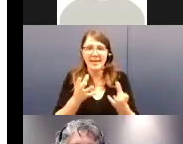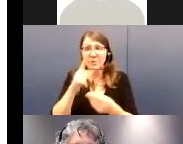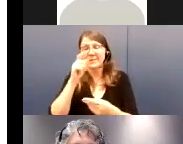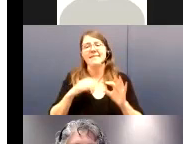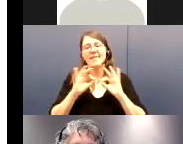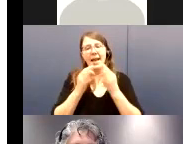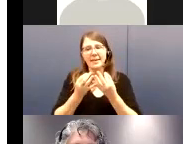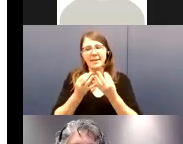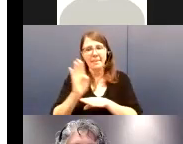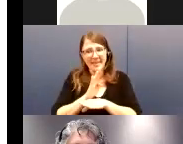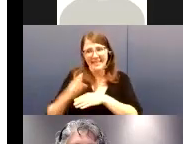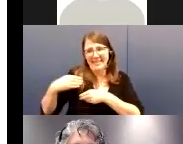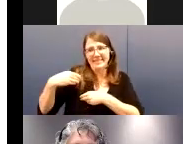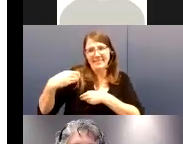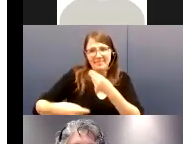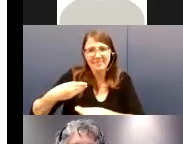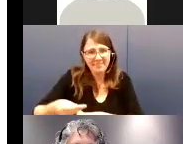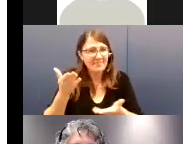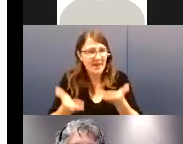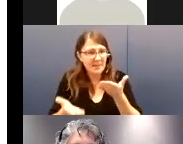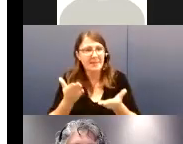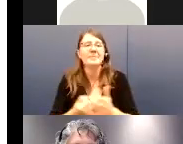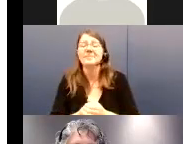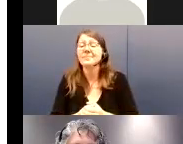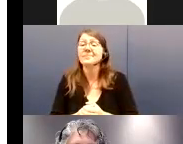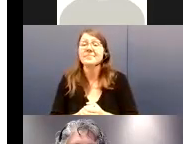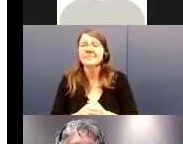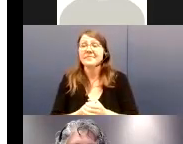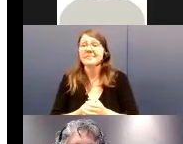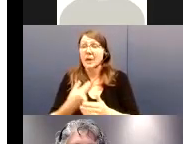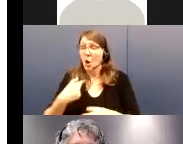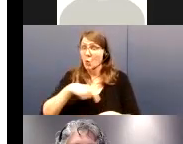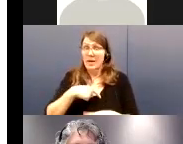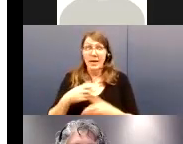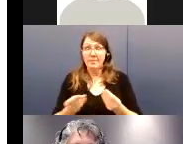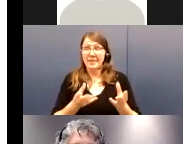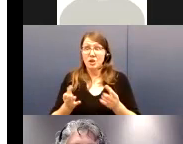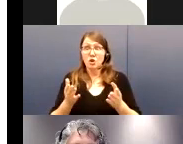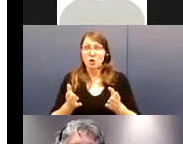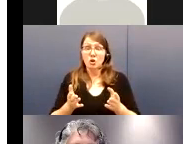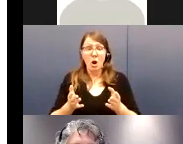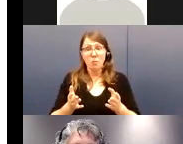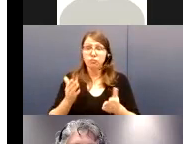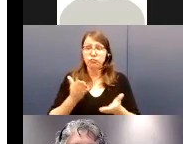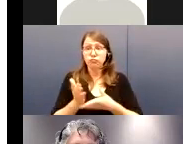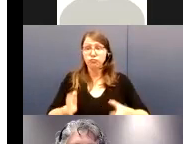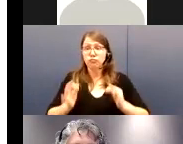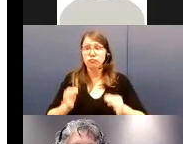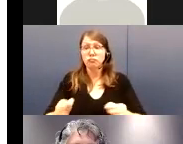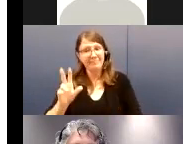right? We've got no decision-making power. So it is truly up to the families themselves to make these